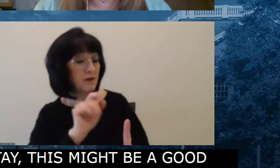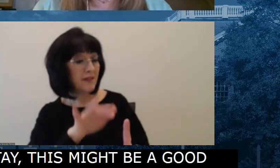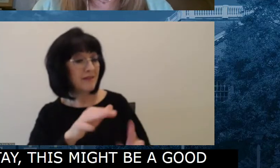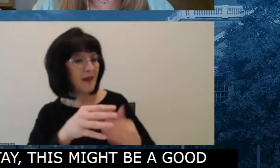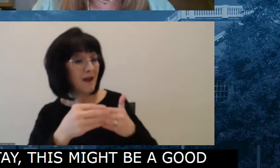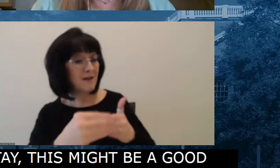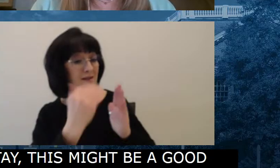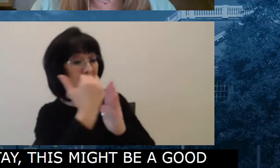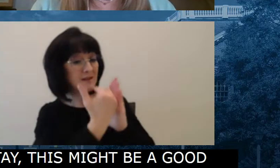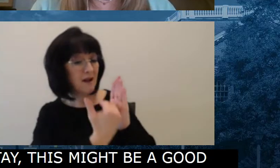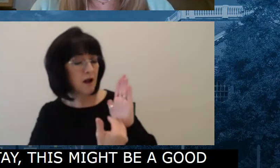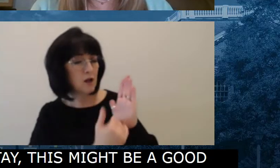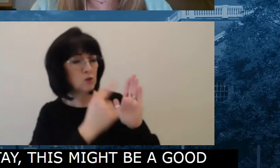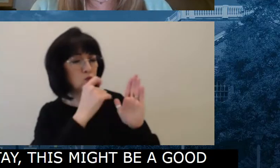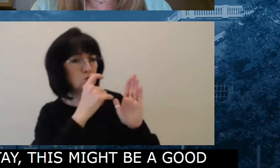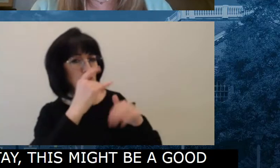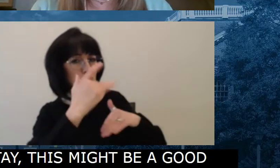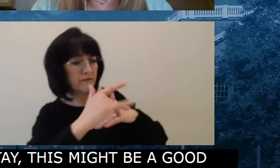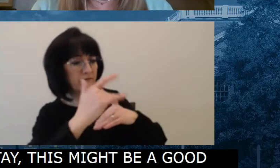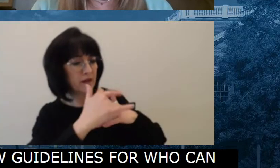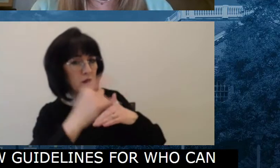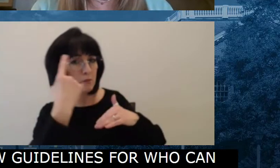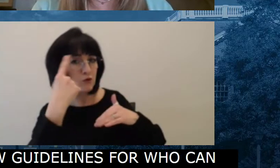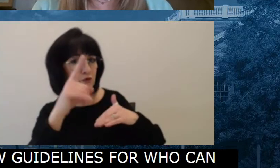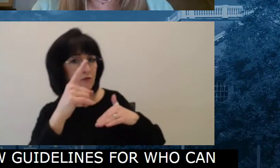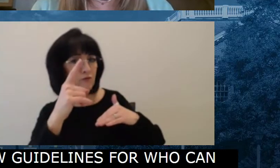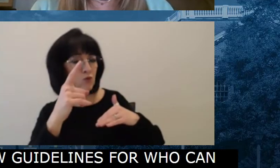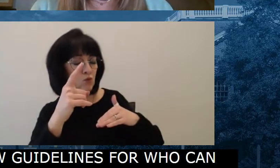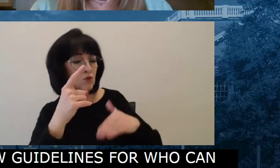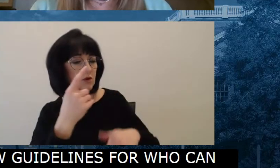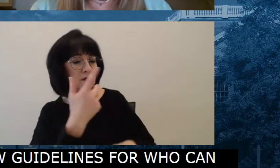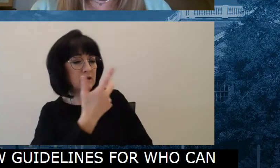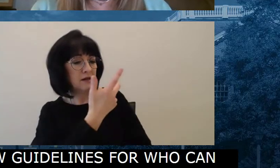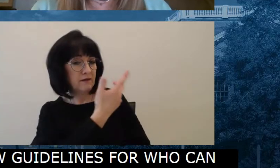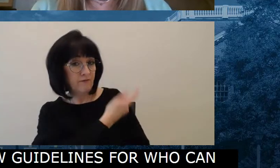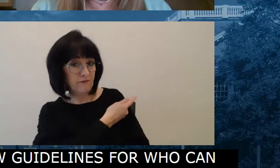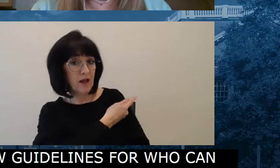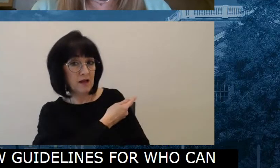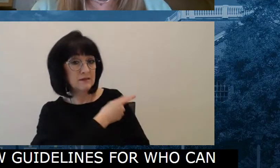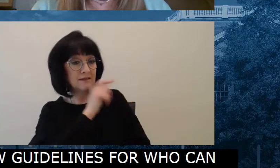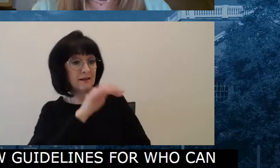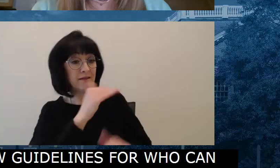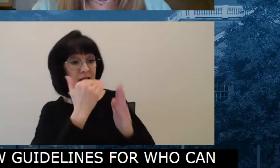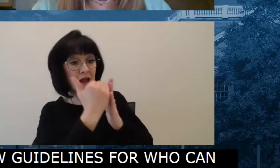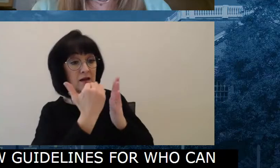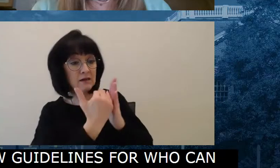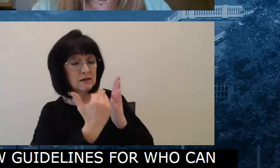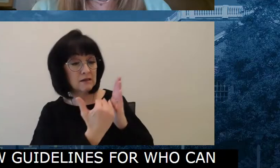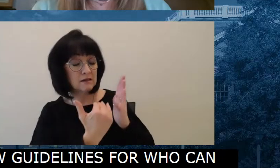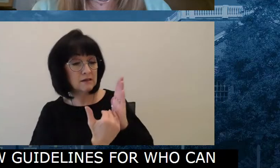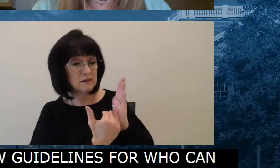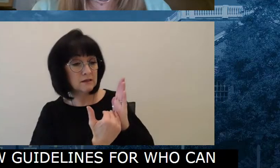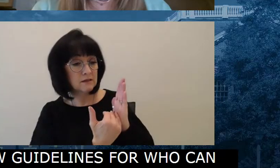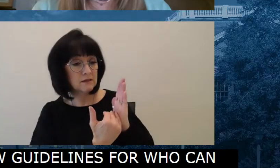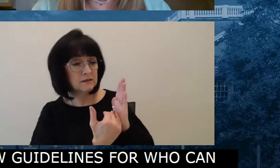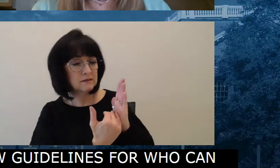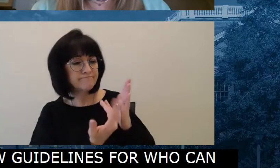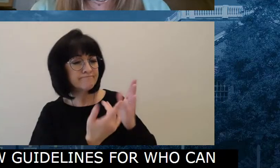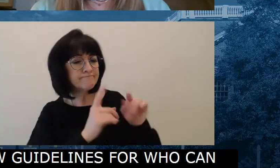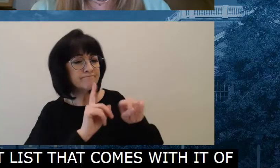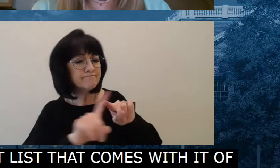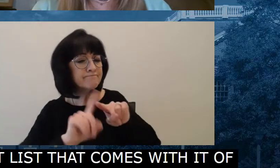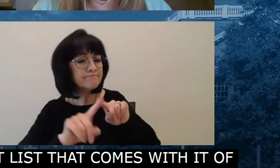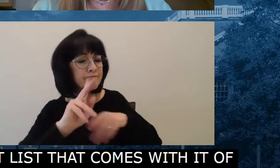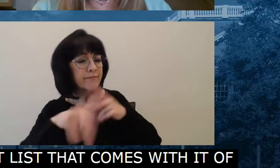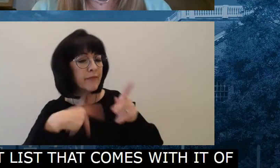can be available for a vaccine, and that list that comes with it of those different types of ailments